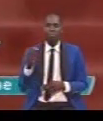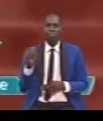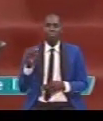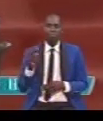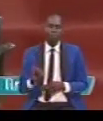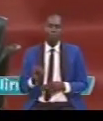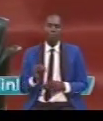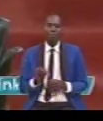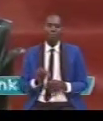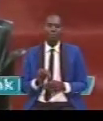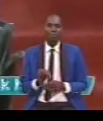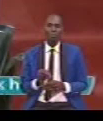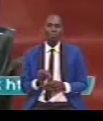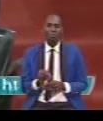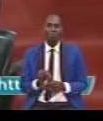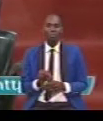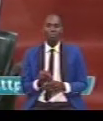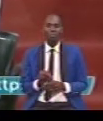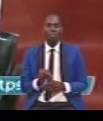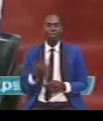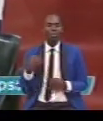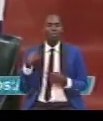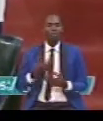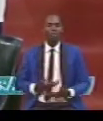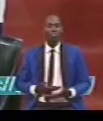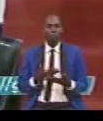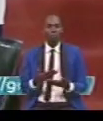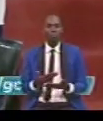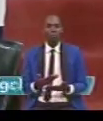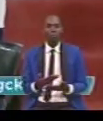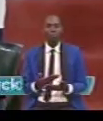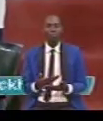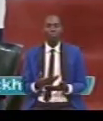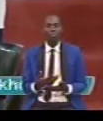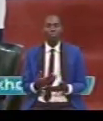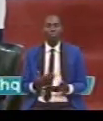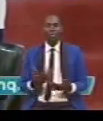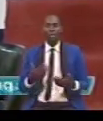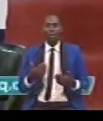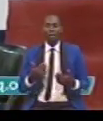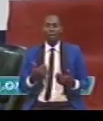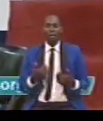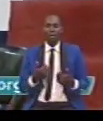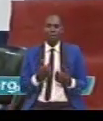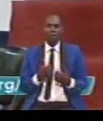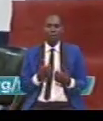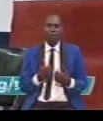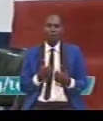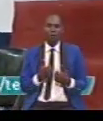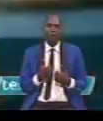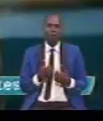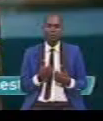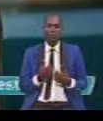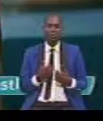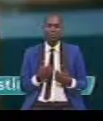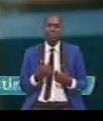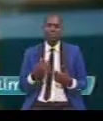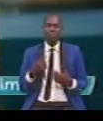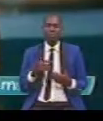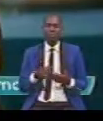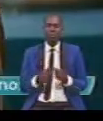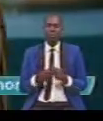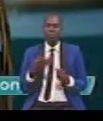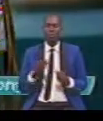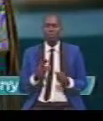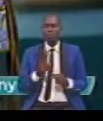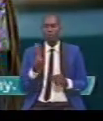birth never experienced pressure when going to the toilet because he was born with an imperforate anus. Mm. So for